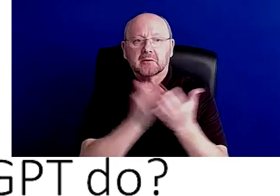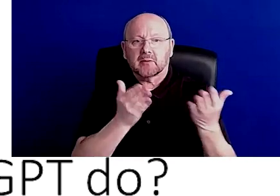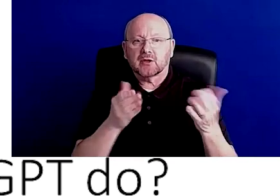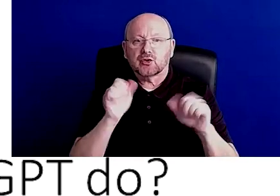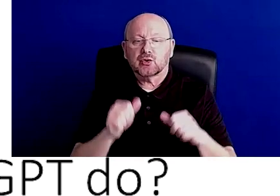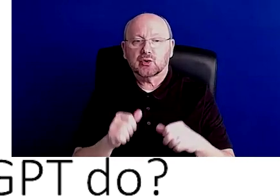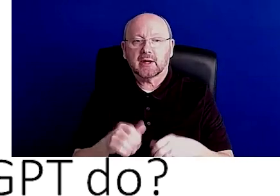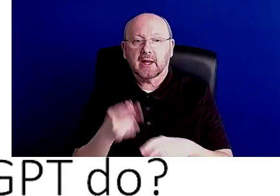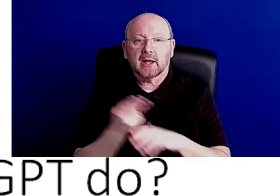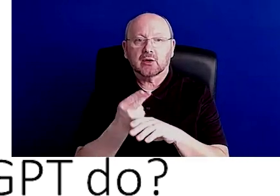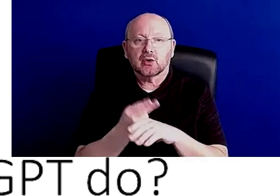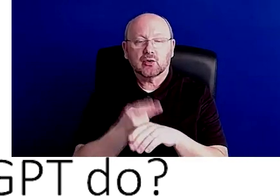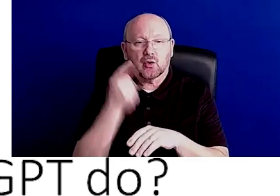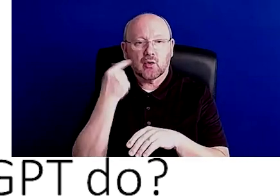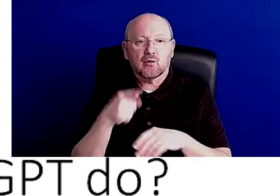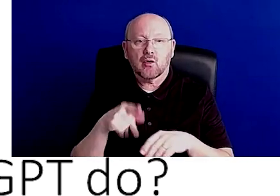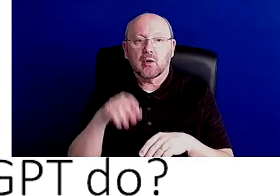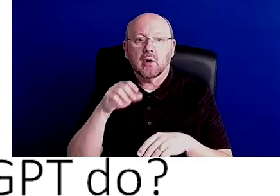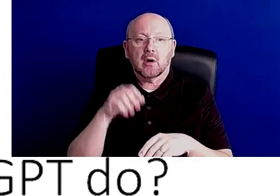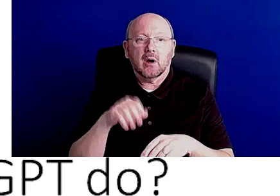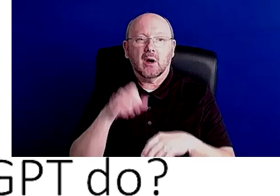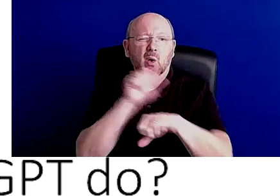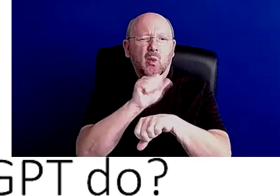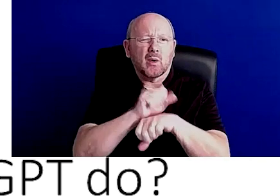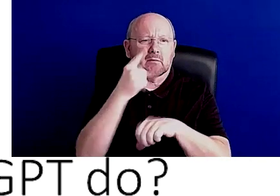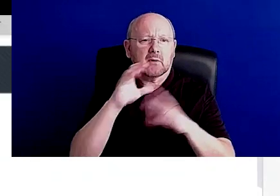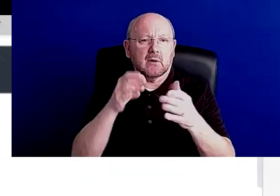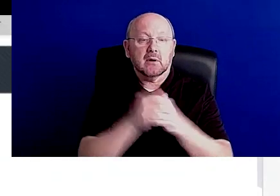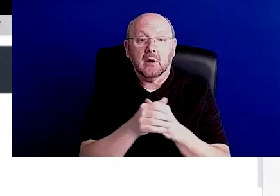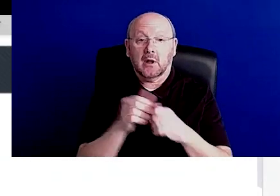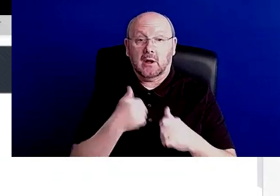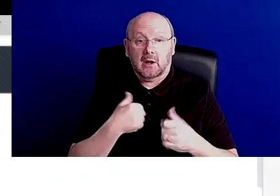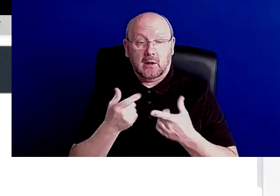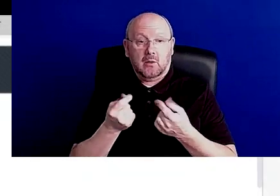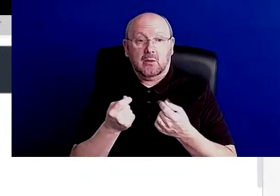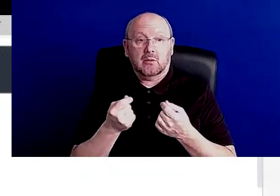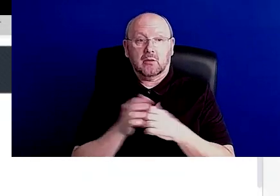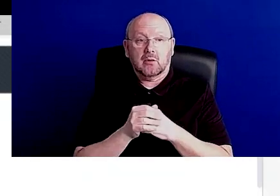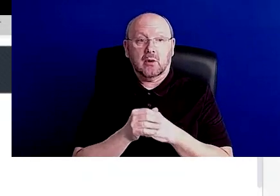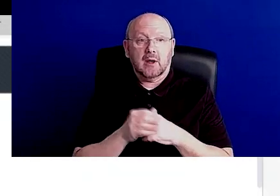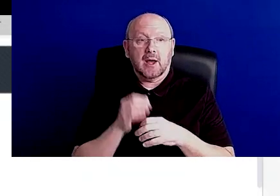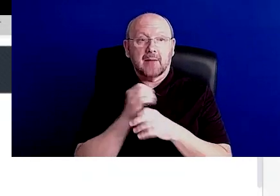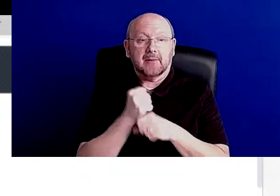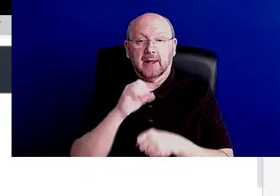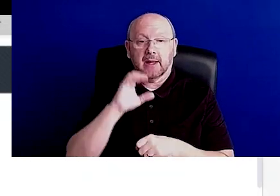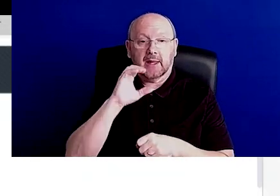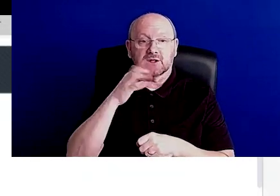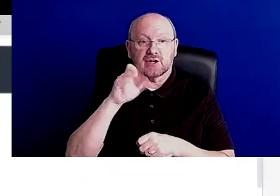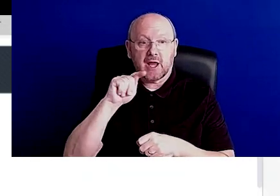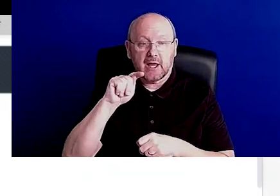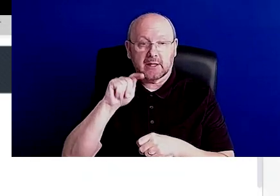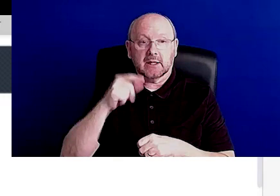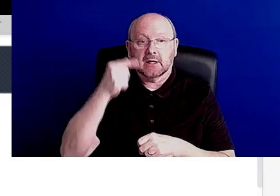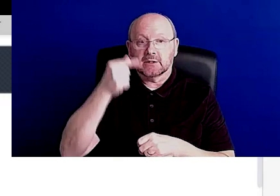assignments and course and stuff like this. And so what I have done is I've made a ChatGPT prompt